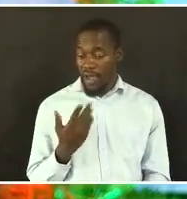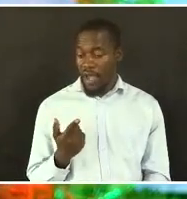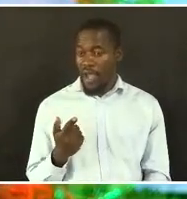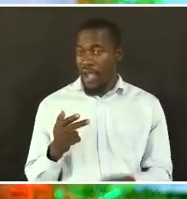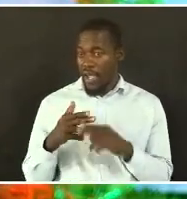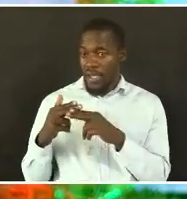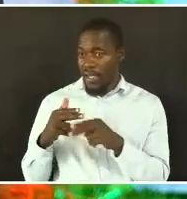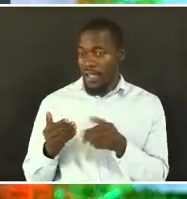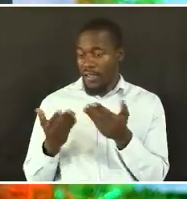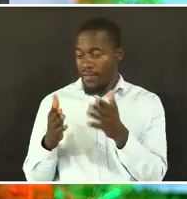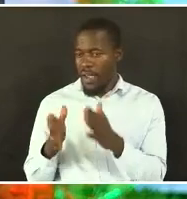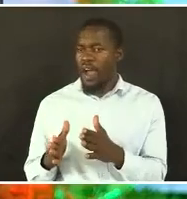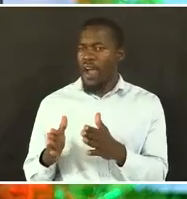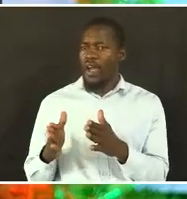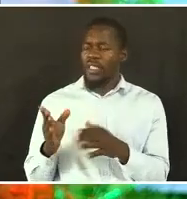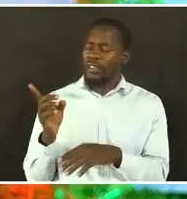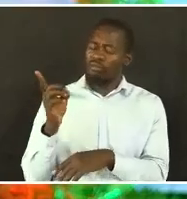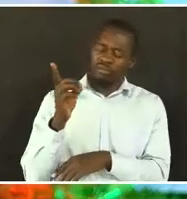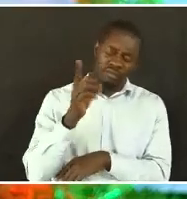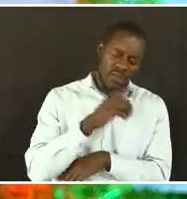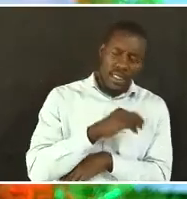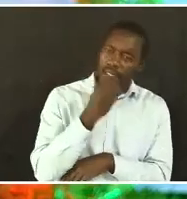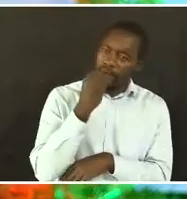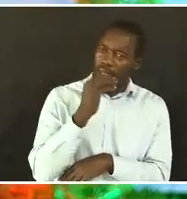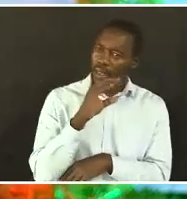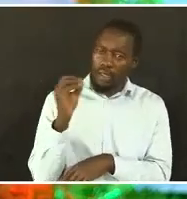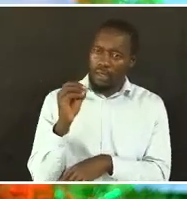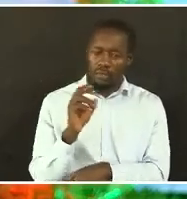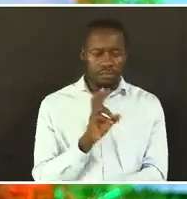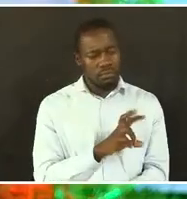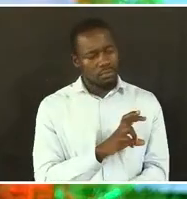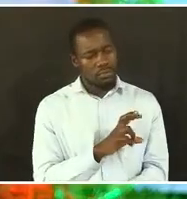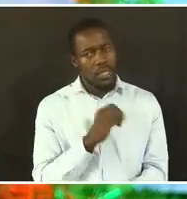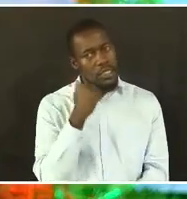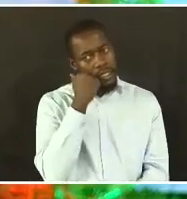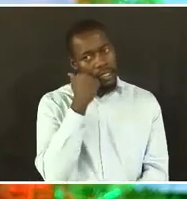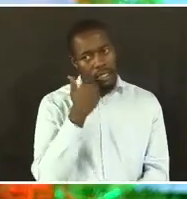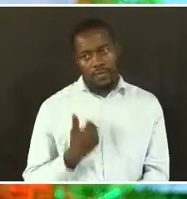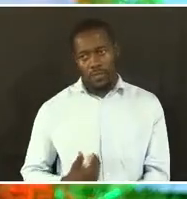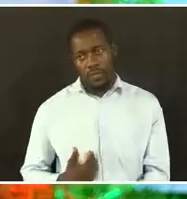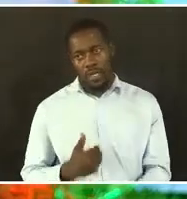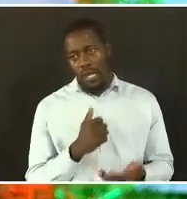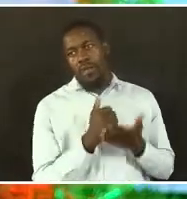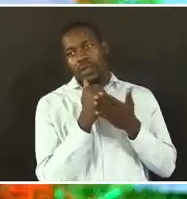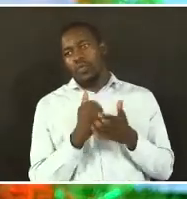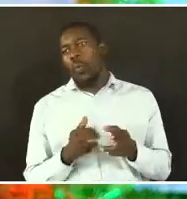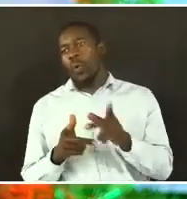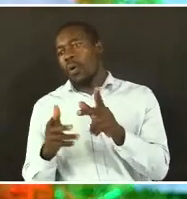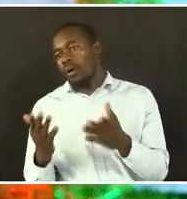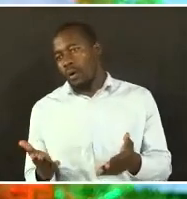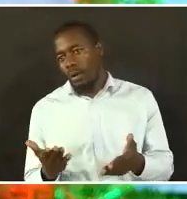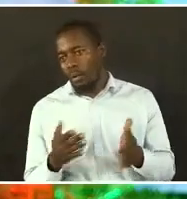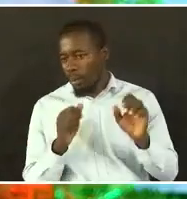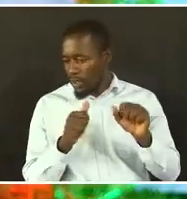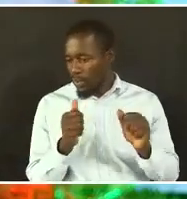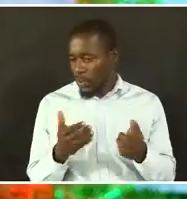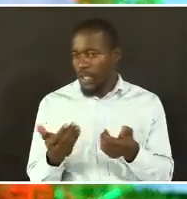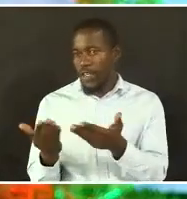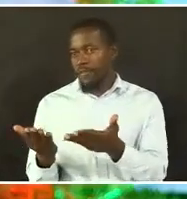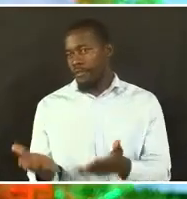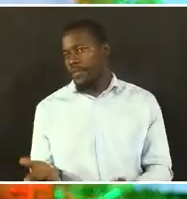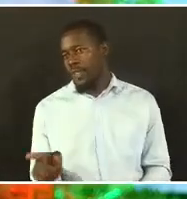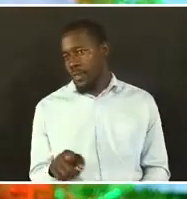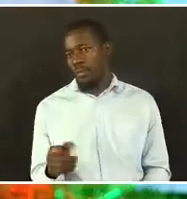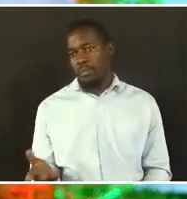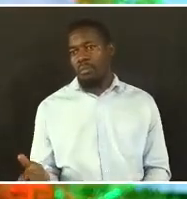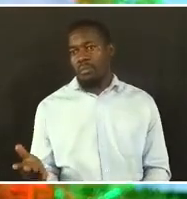patient. We can be able to minister to them. And that's why I think Elder Tom clarified that this ministry is not for the dying only. It